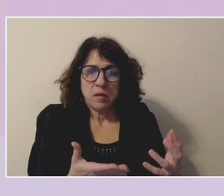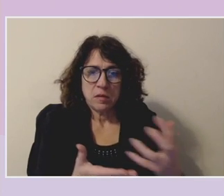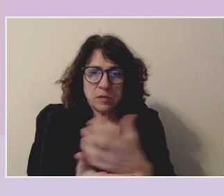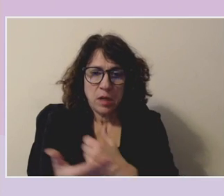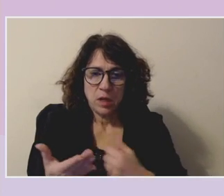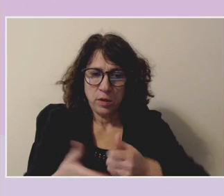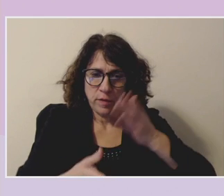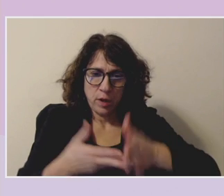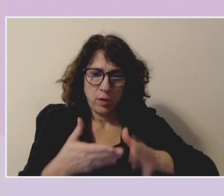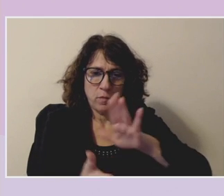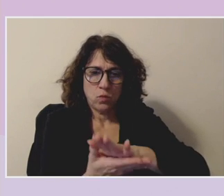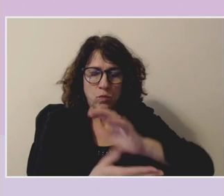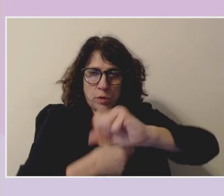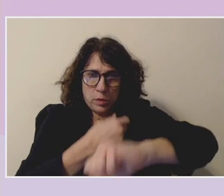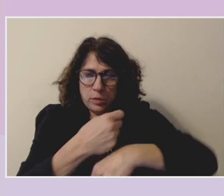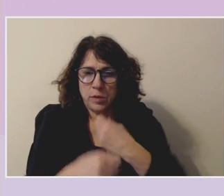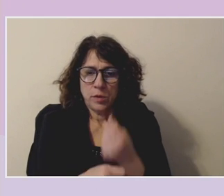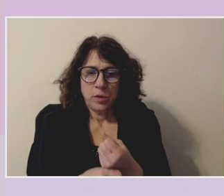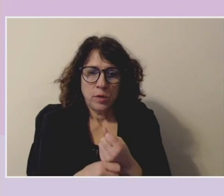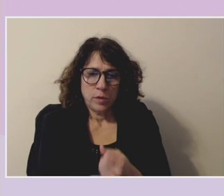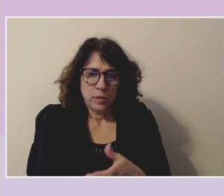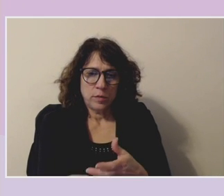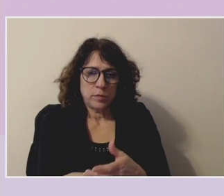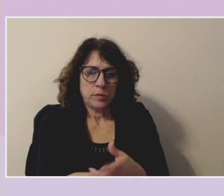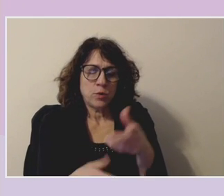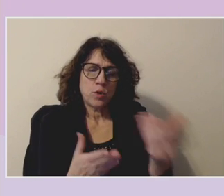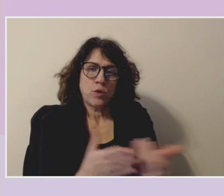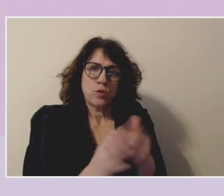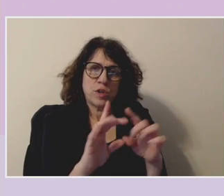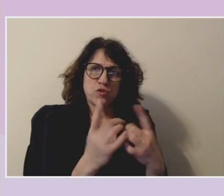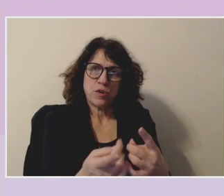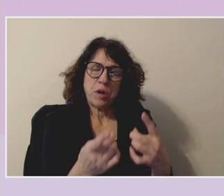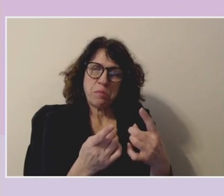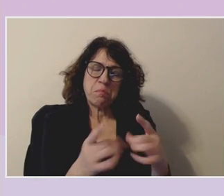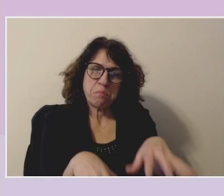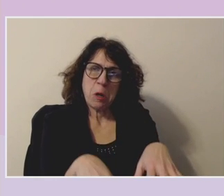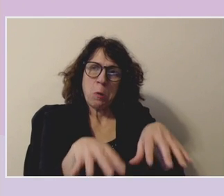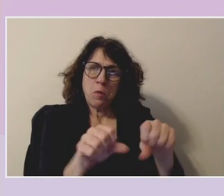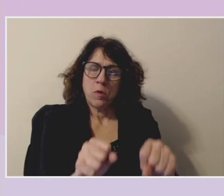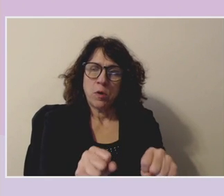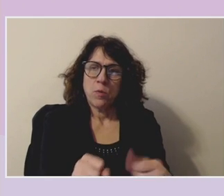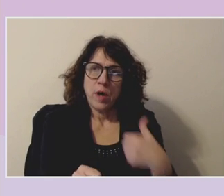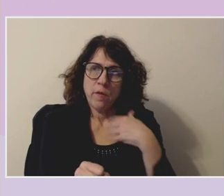district can take that on. We have over 100 active